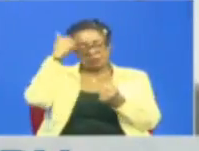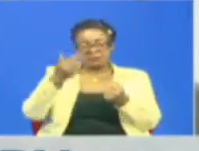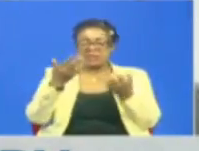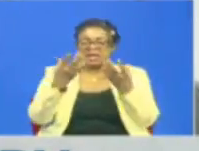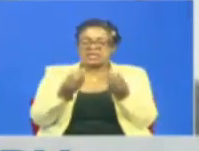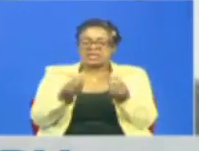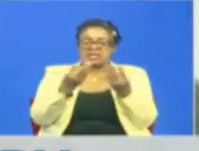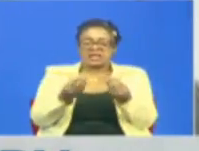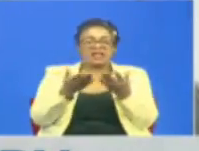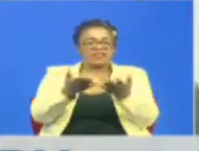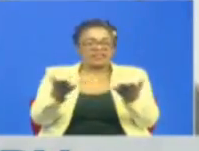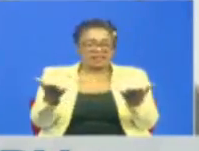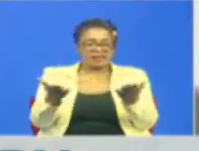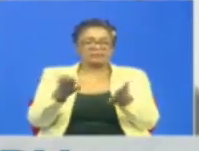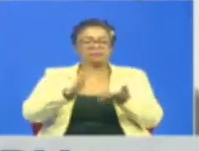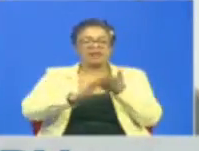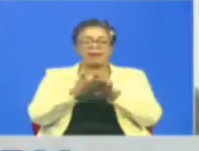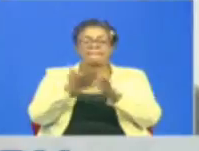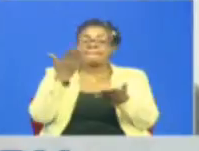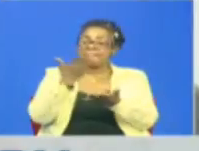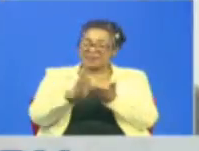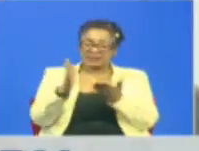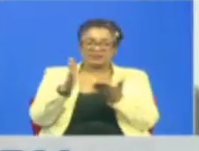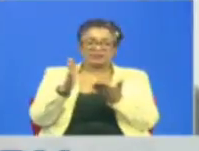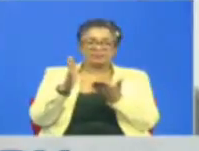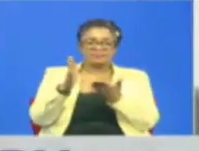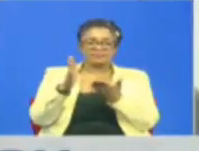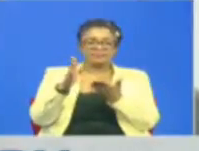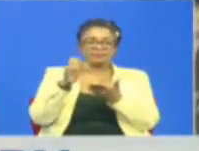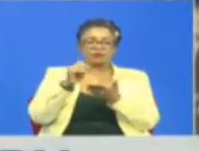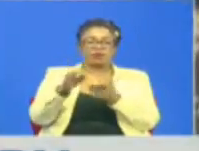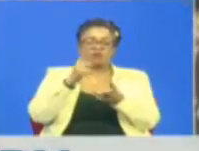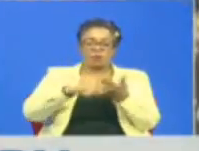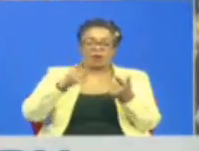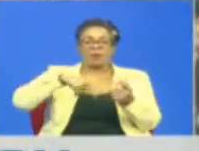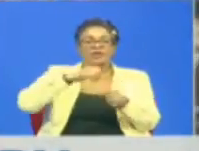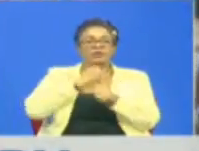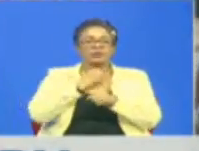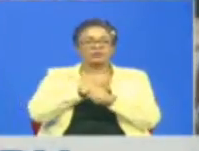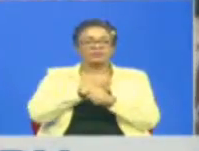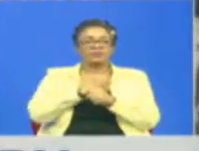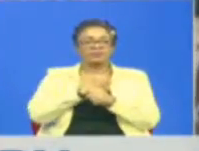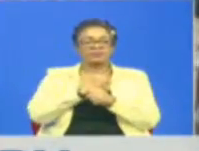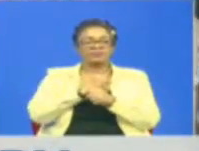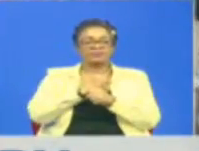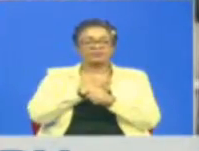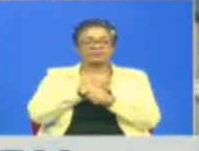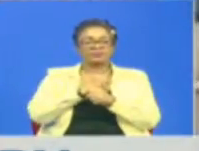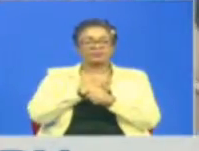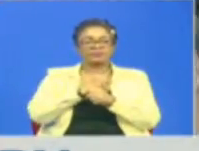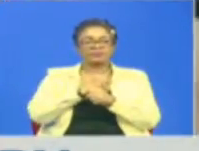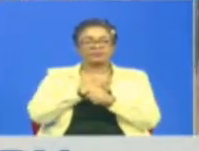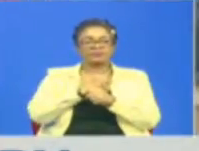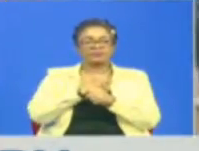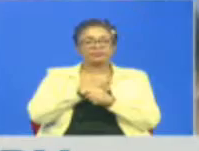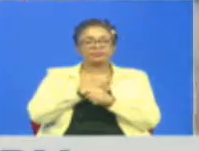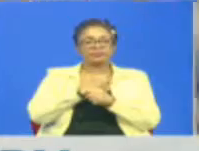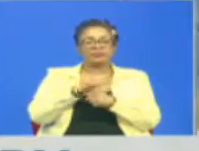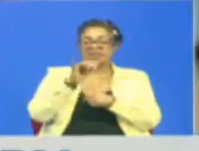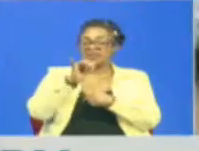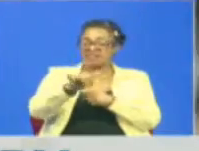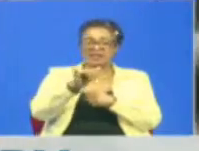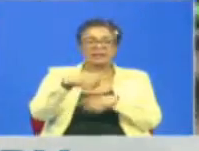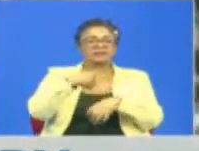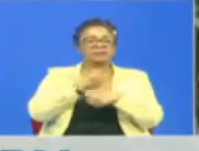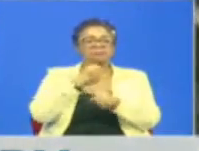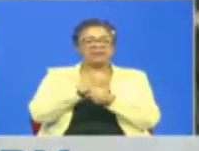and they have become part and parcel of what we do. It seems that that has informed the latest